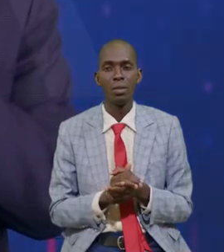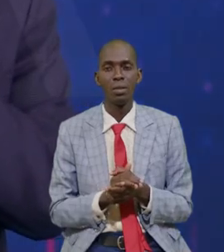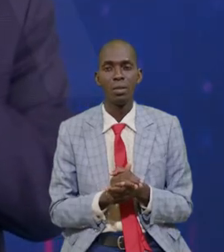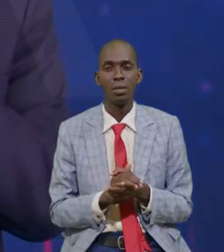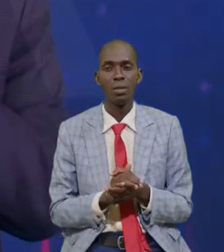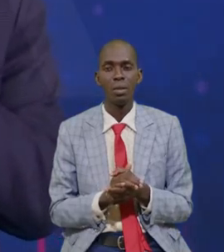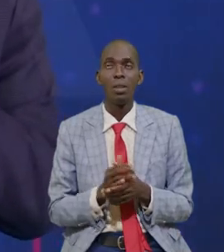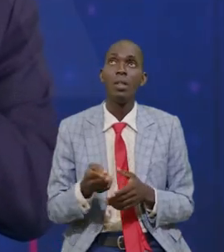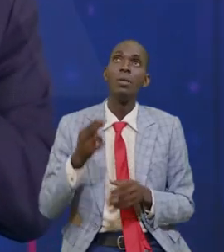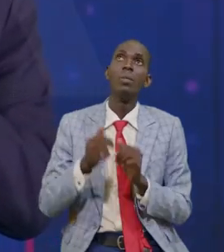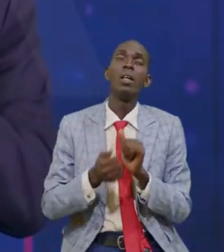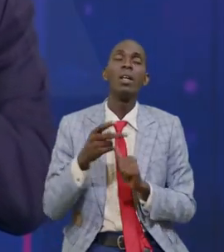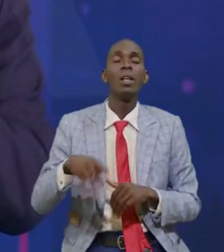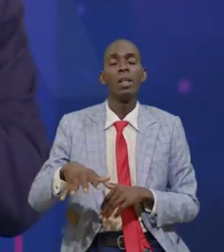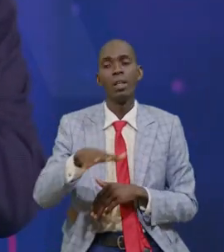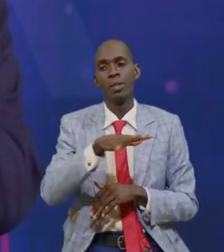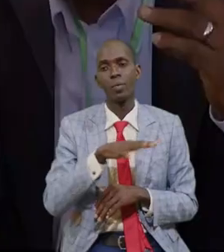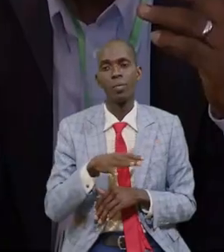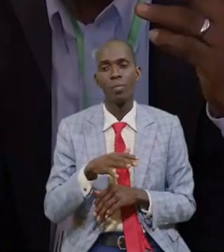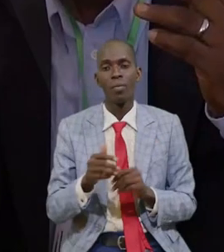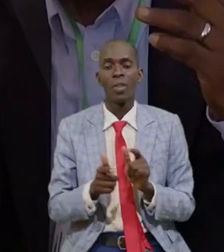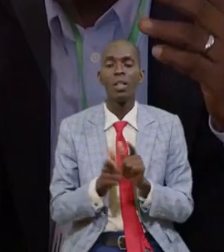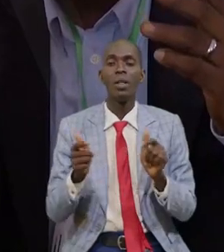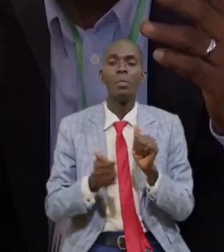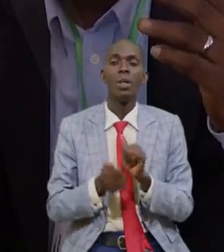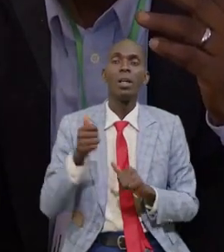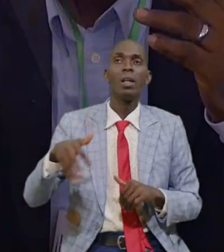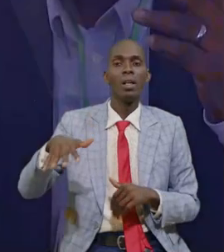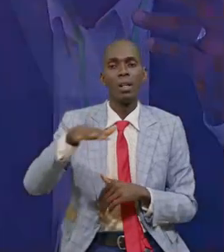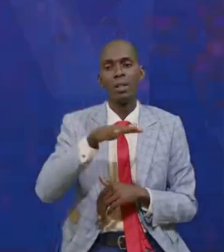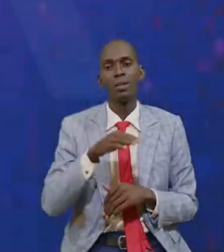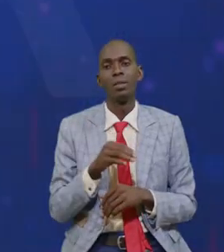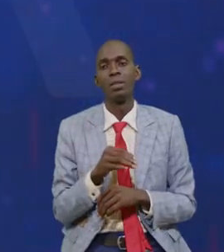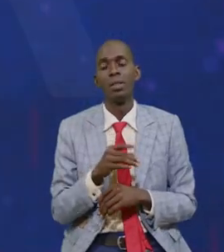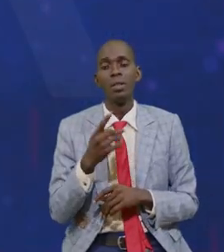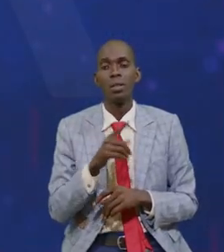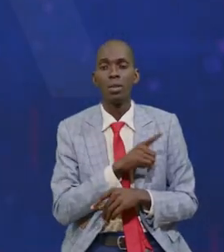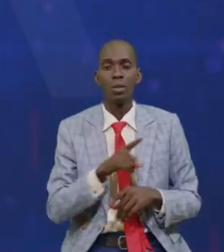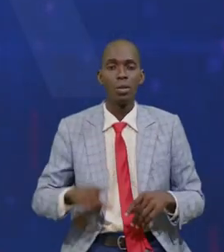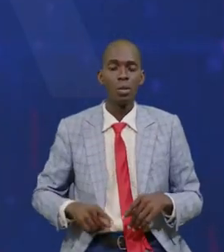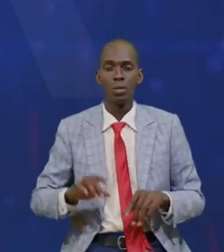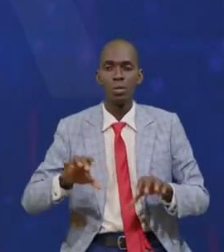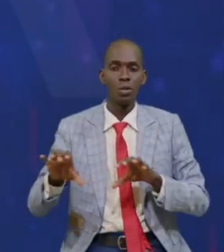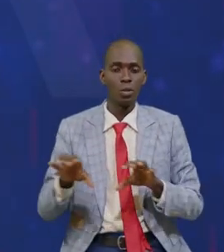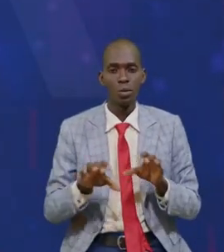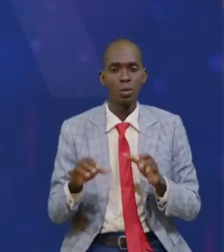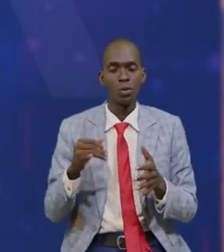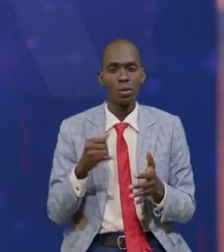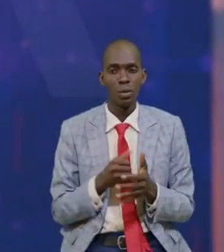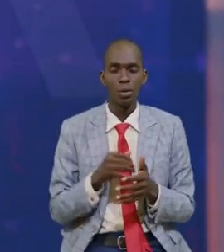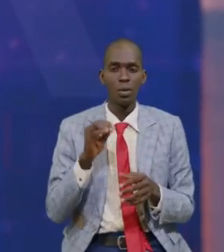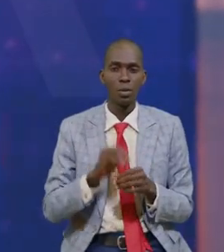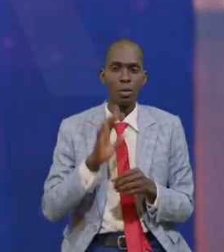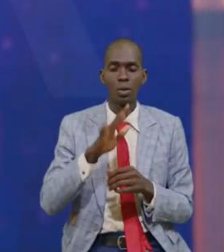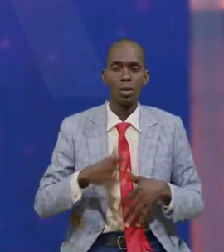Higher ground, greater ground. The Lord confirm in your life, in your ministry, in